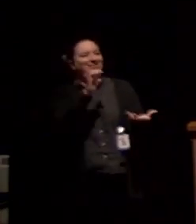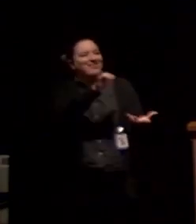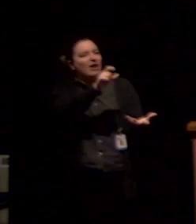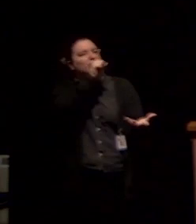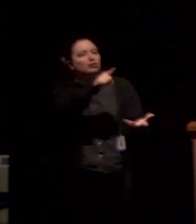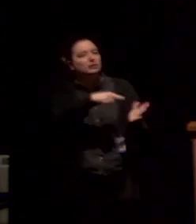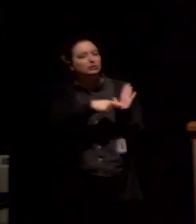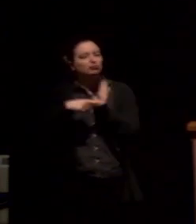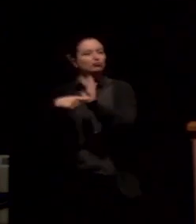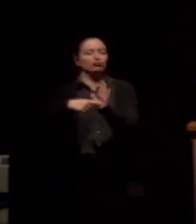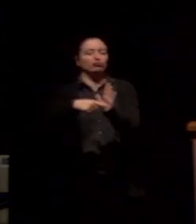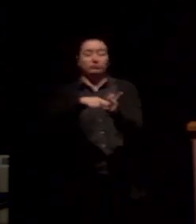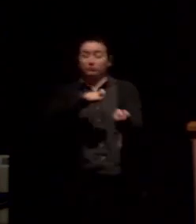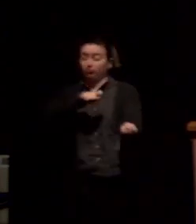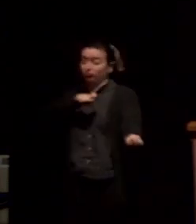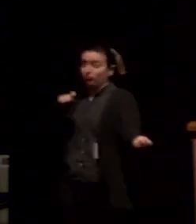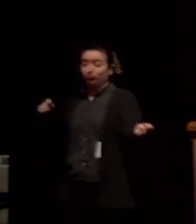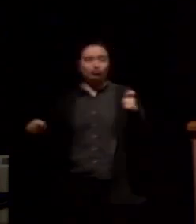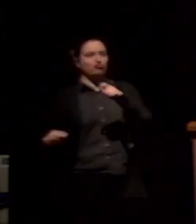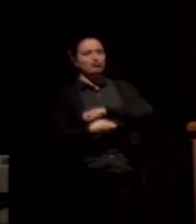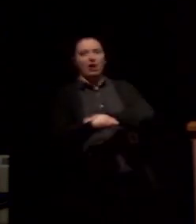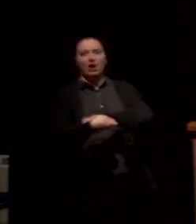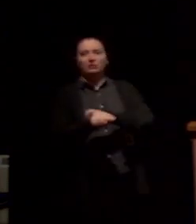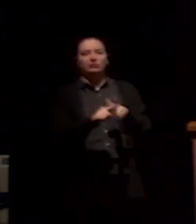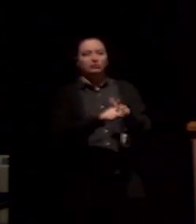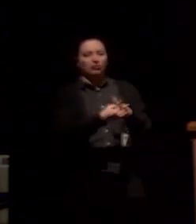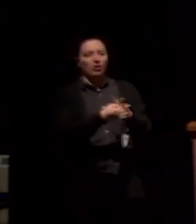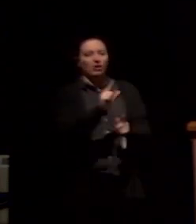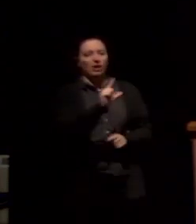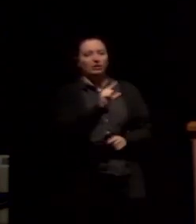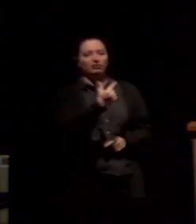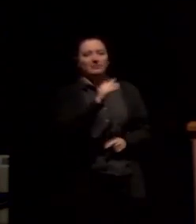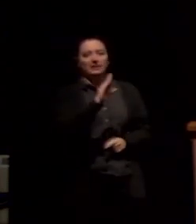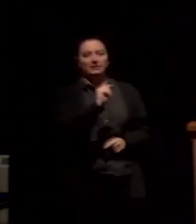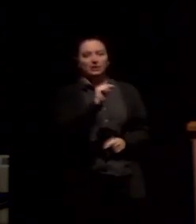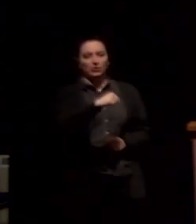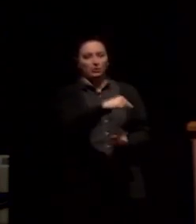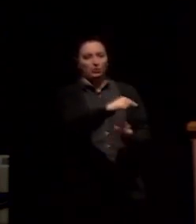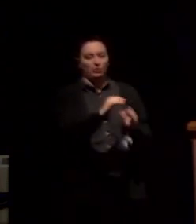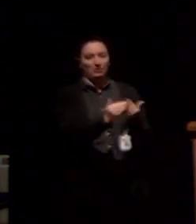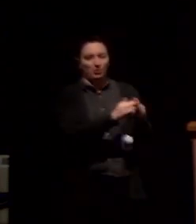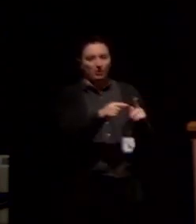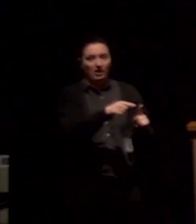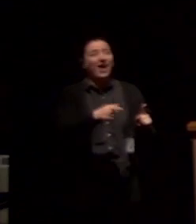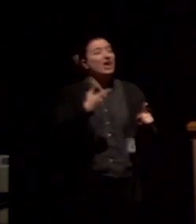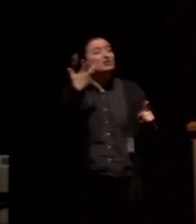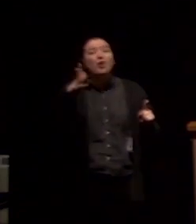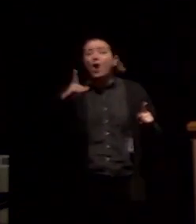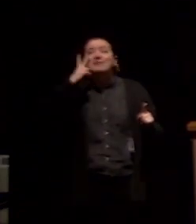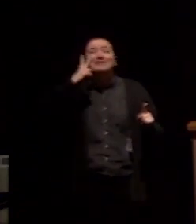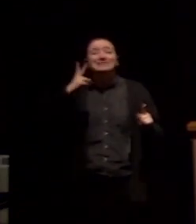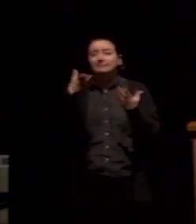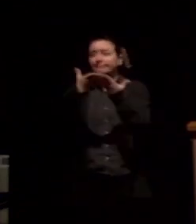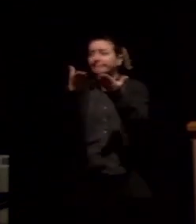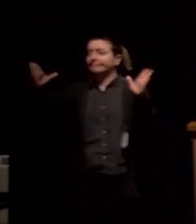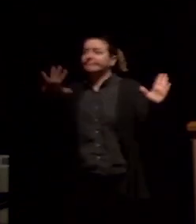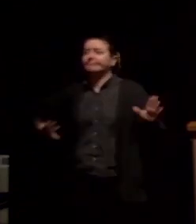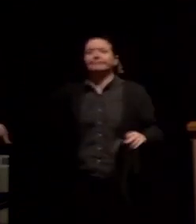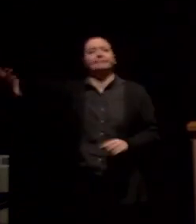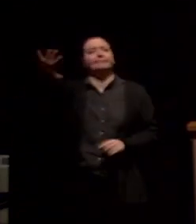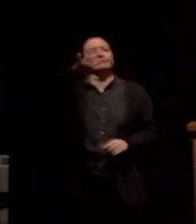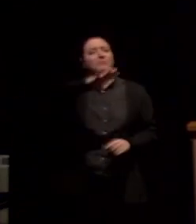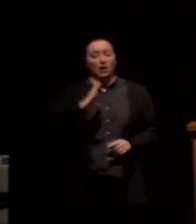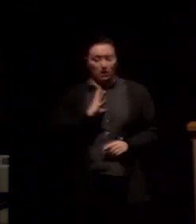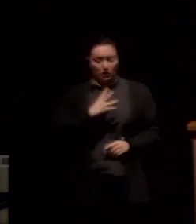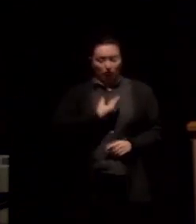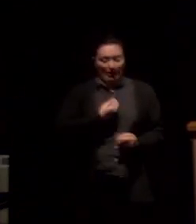LGBTQ community, and you're seeing it today across the country, trans people stepping up. Other folks in the LGBT